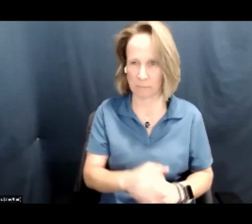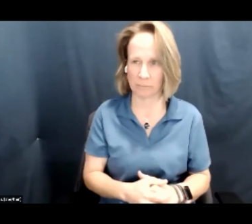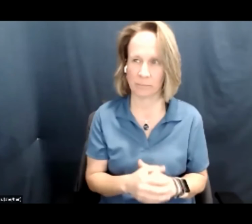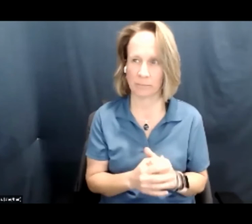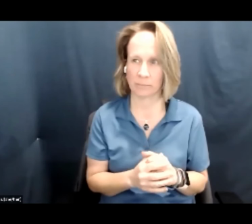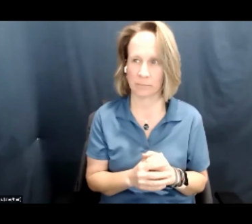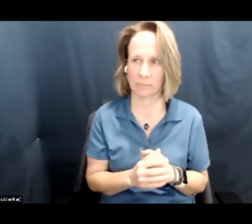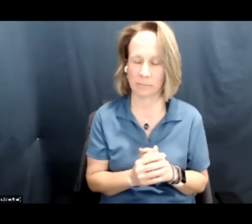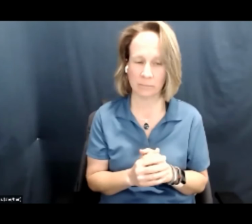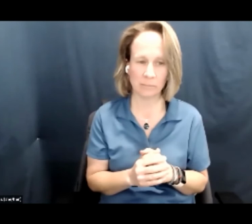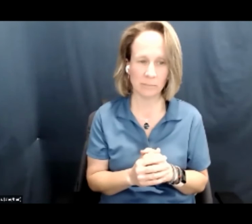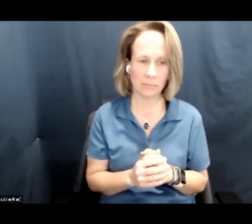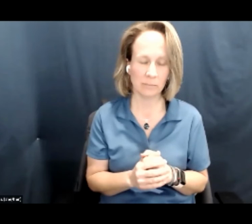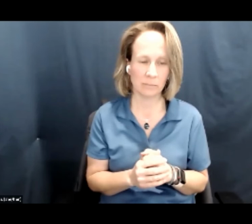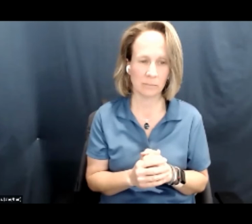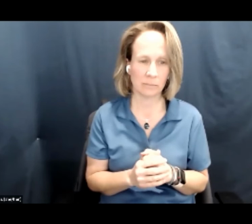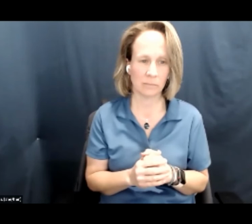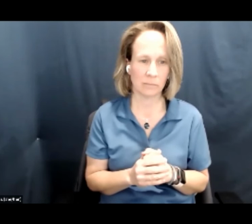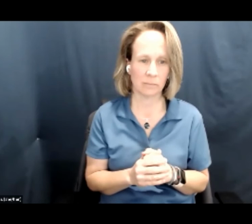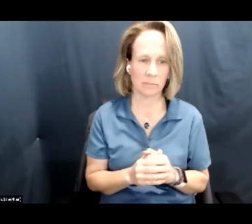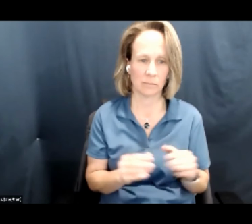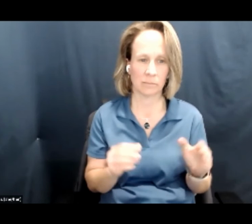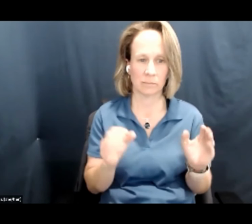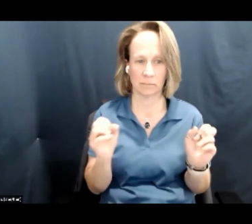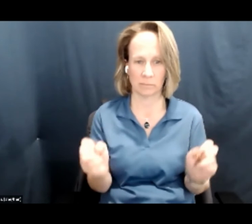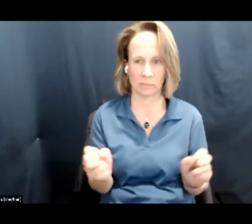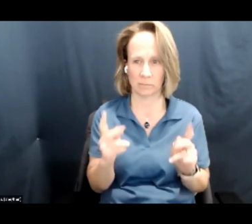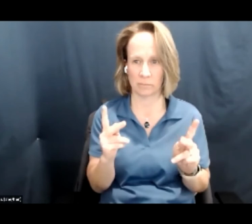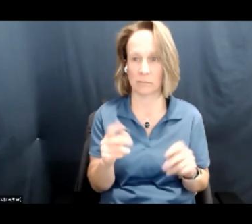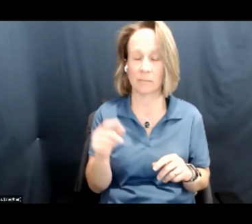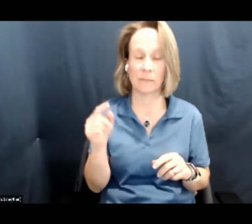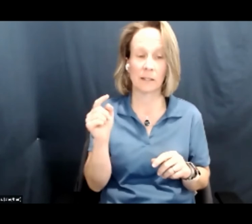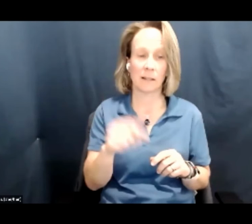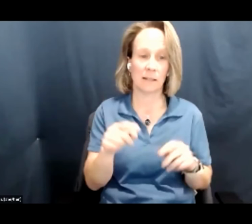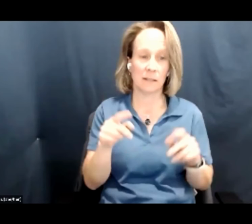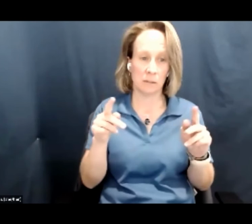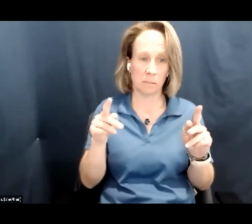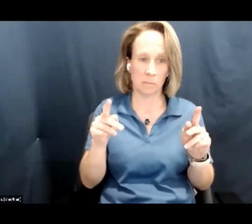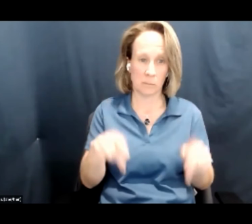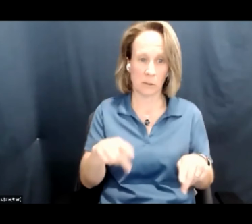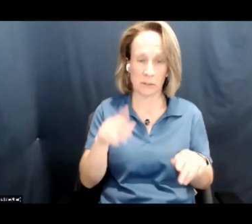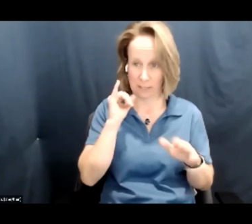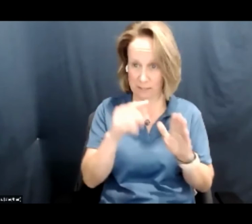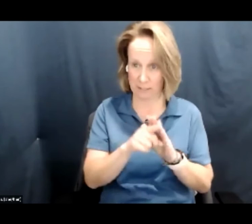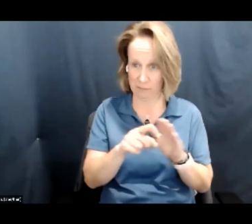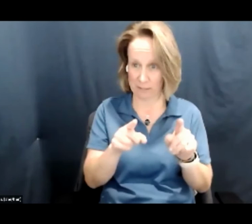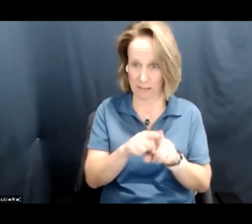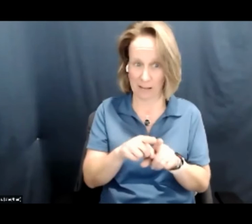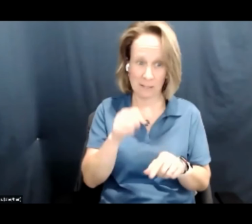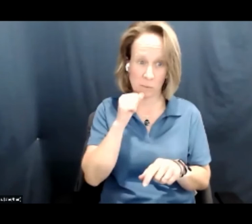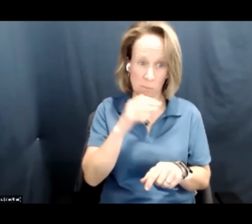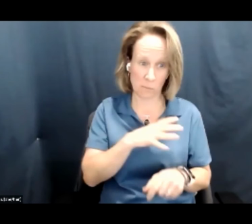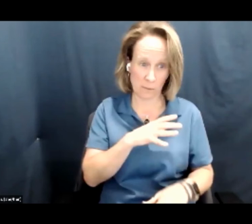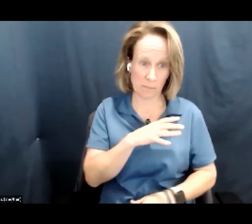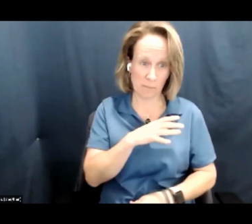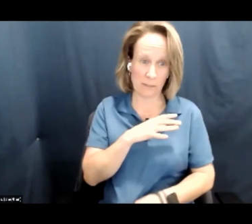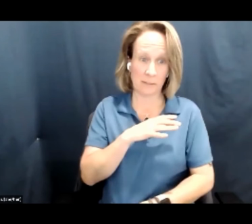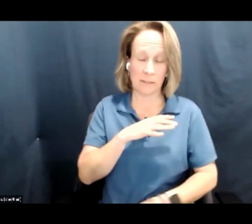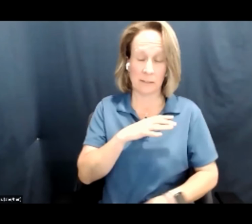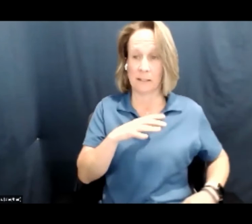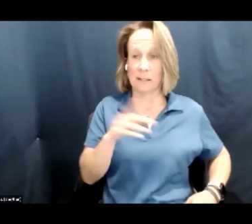Okay. This person identifies as a woman, as their gender expression is